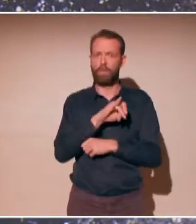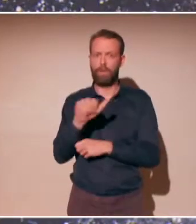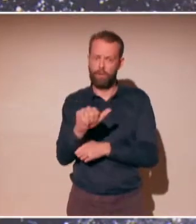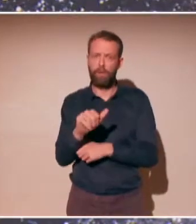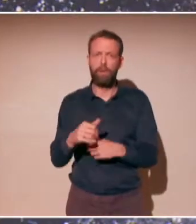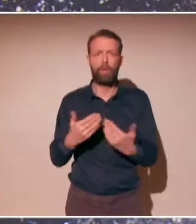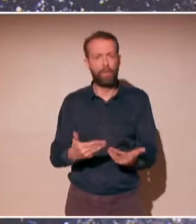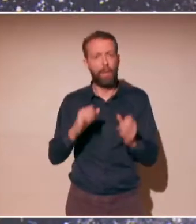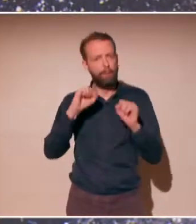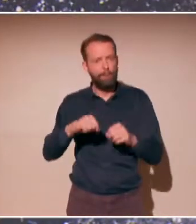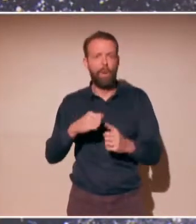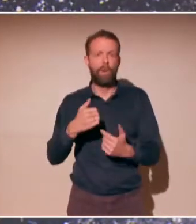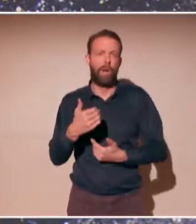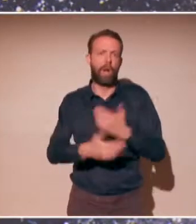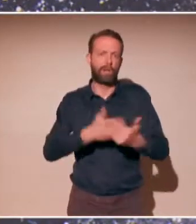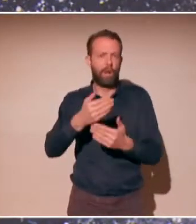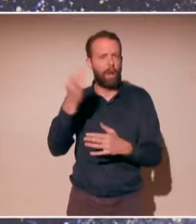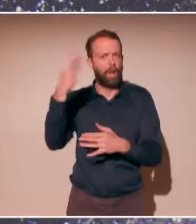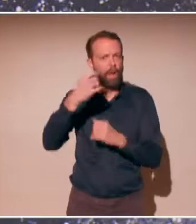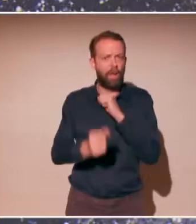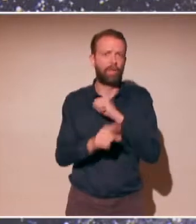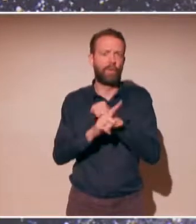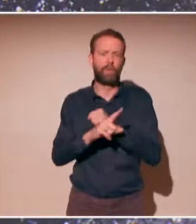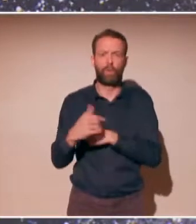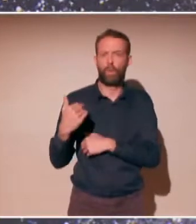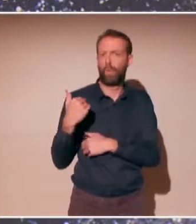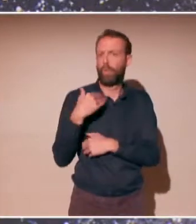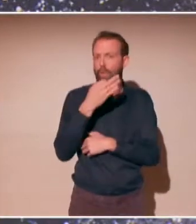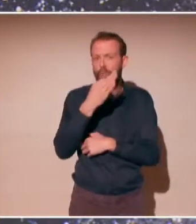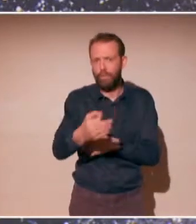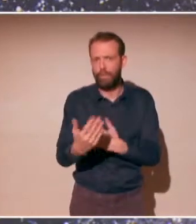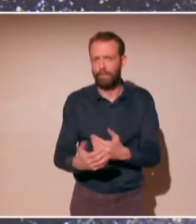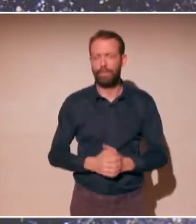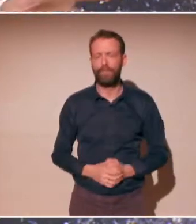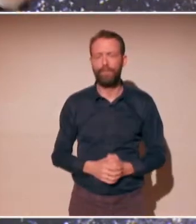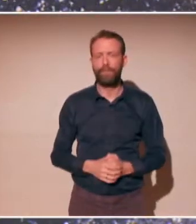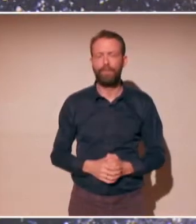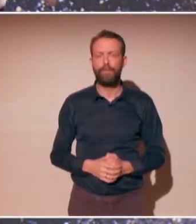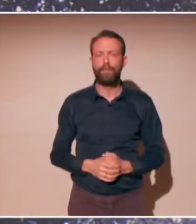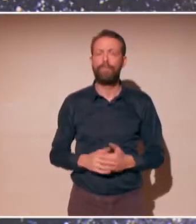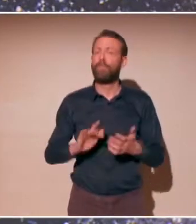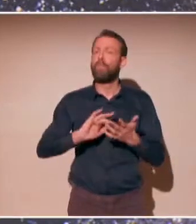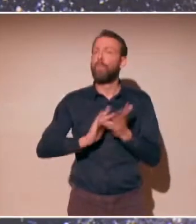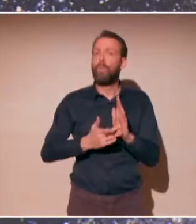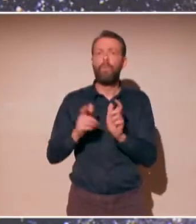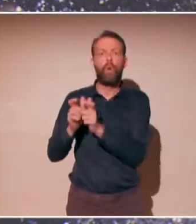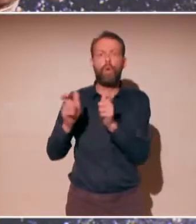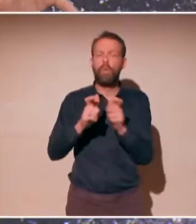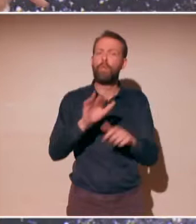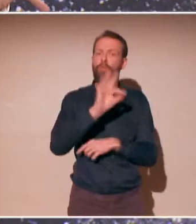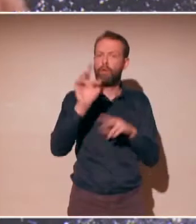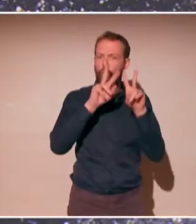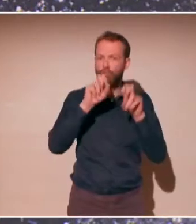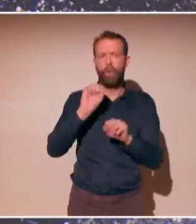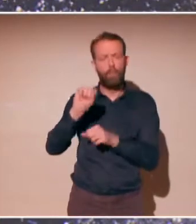where AI can operate and help us to step up the innovations that I spoke about earlier on. So all